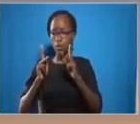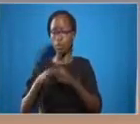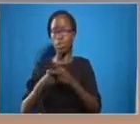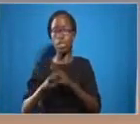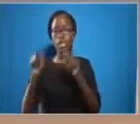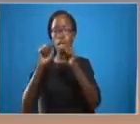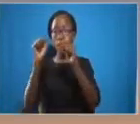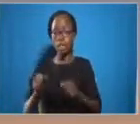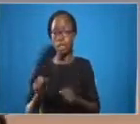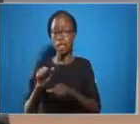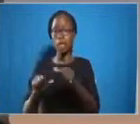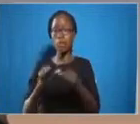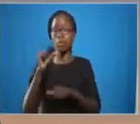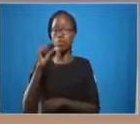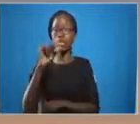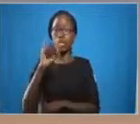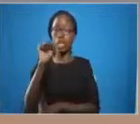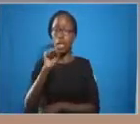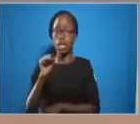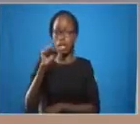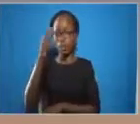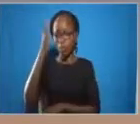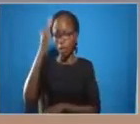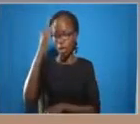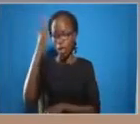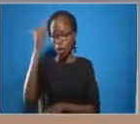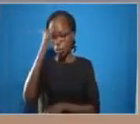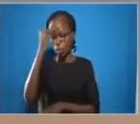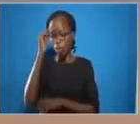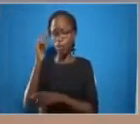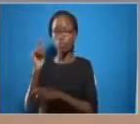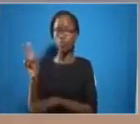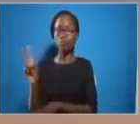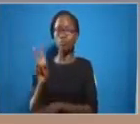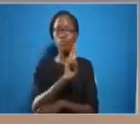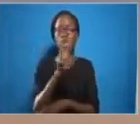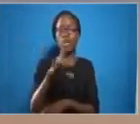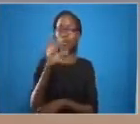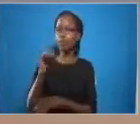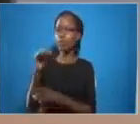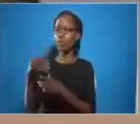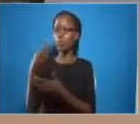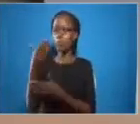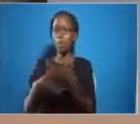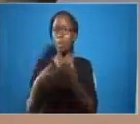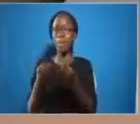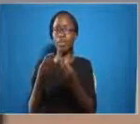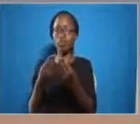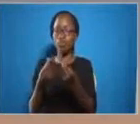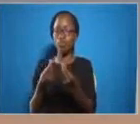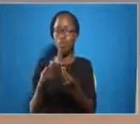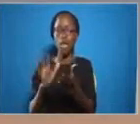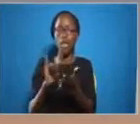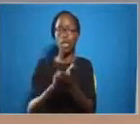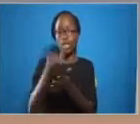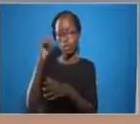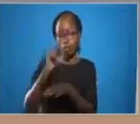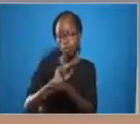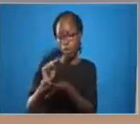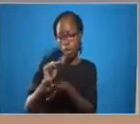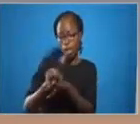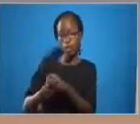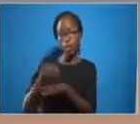GIS. And I'm sure, because I've gone around and picked a lot of the brochures, a lot of the solutions, many of which are for national governments, also will make